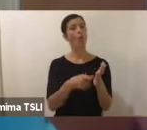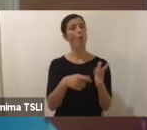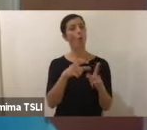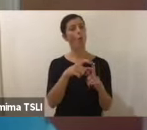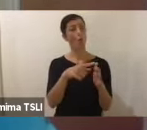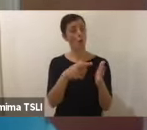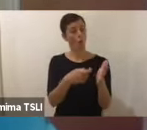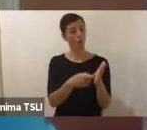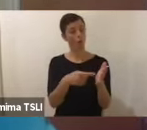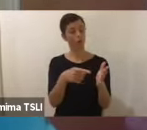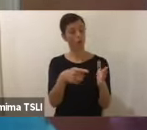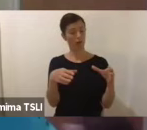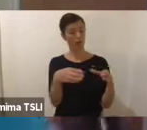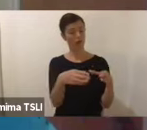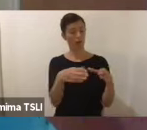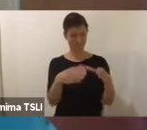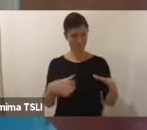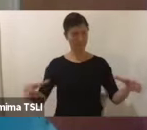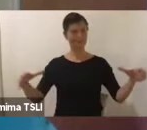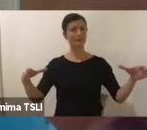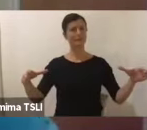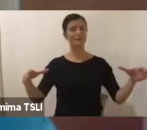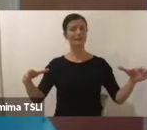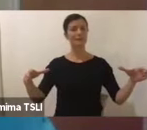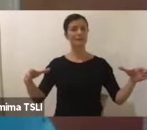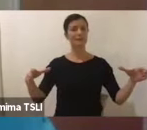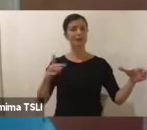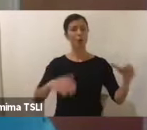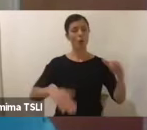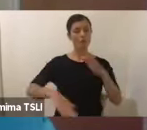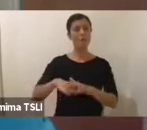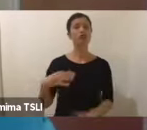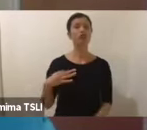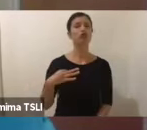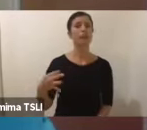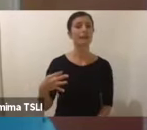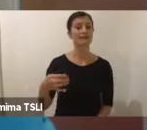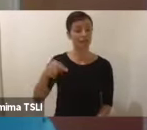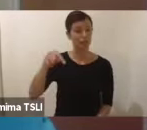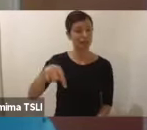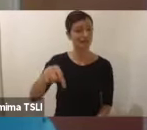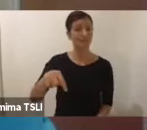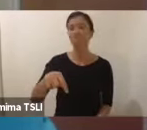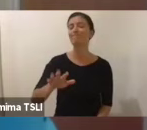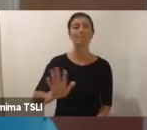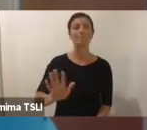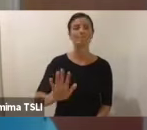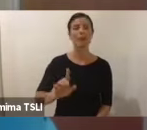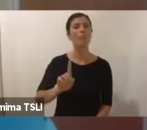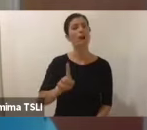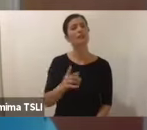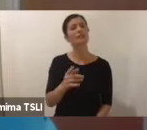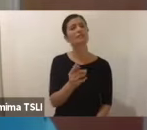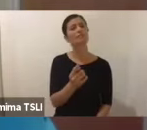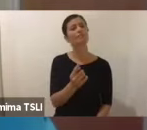order is very big but you do represent all of you some of the views in the order and